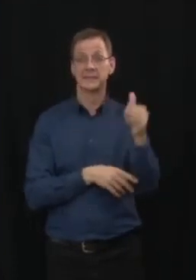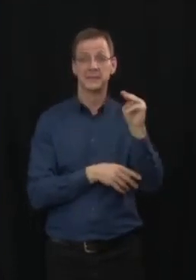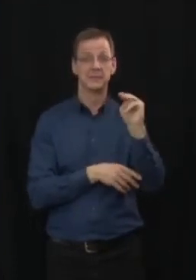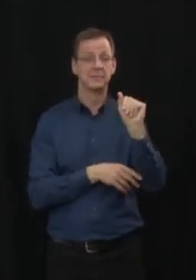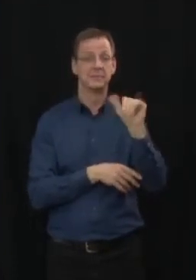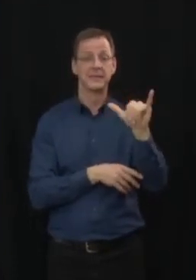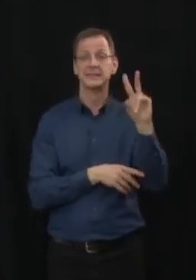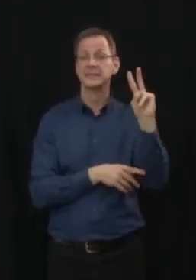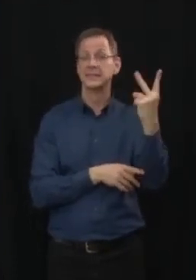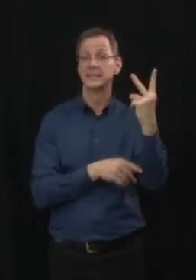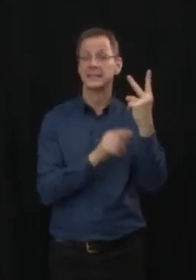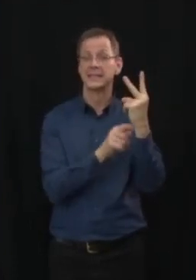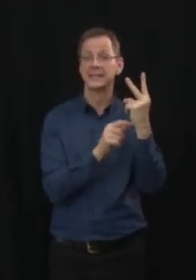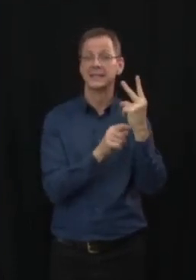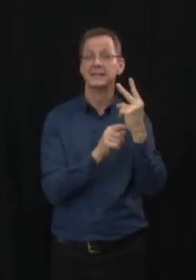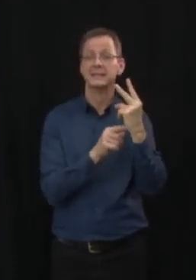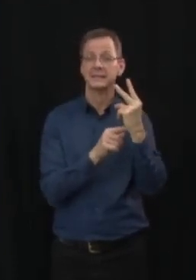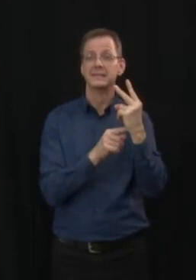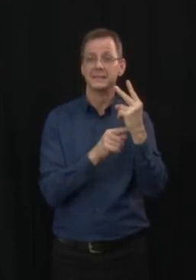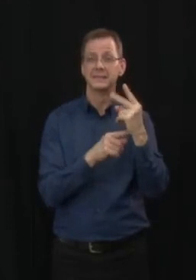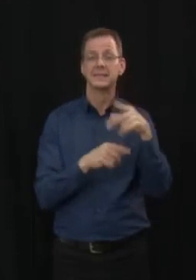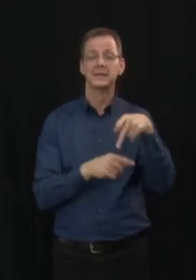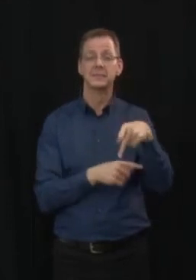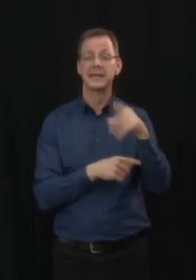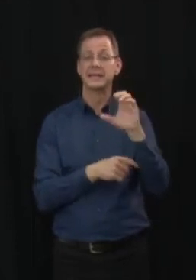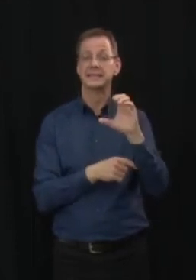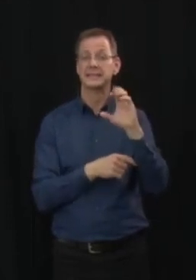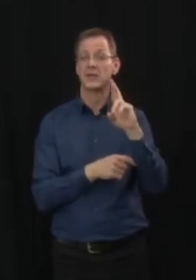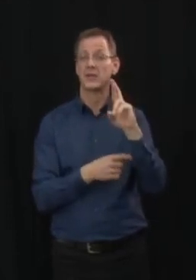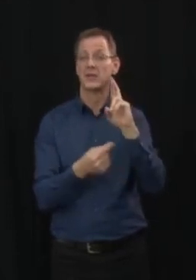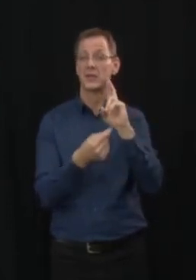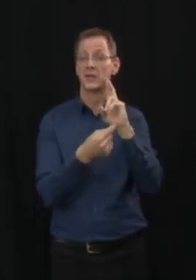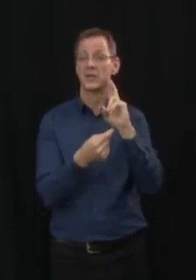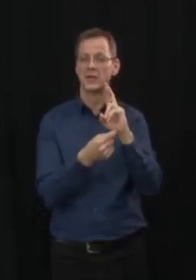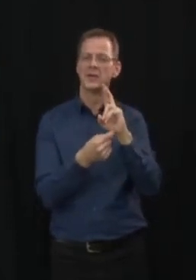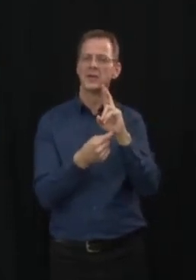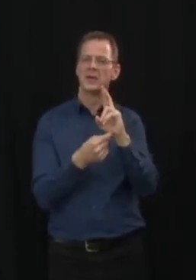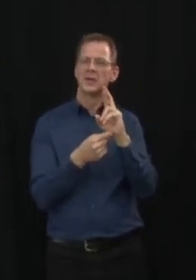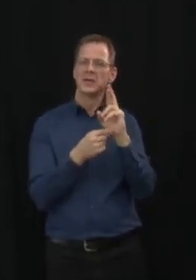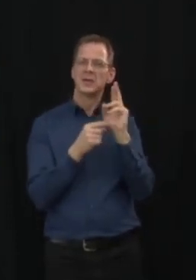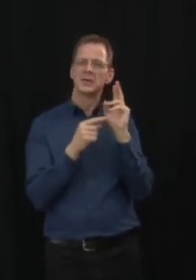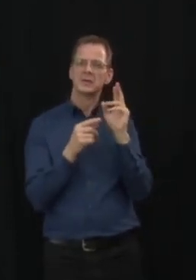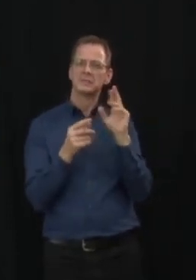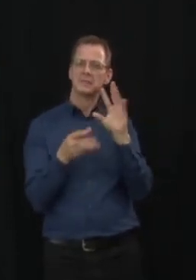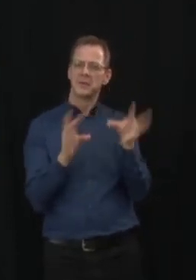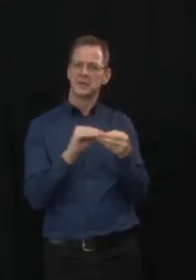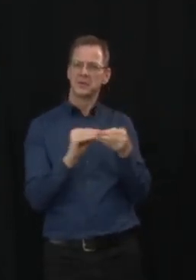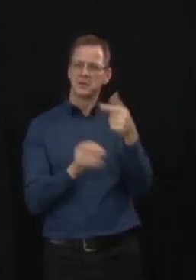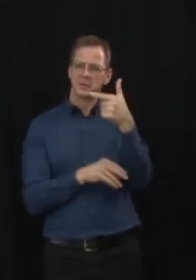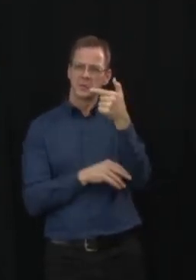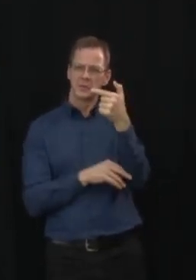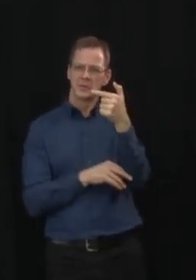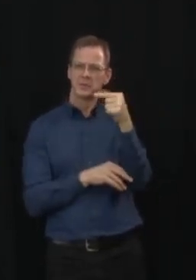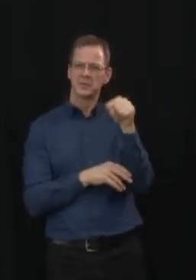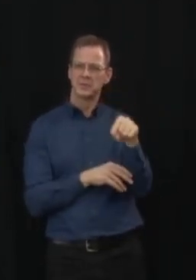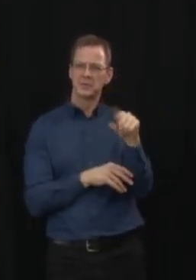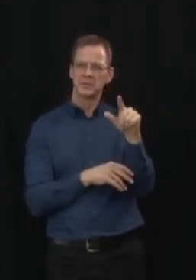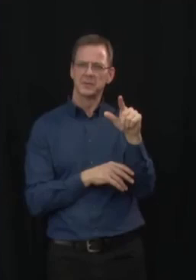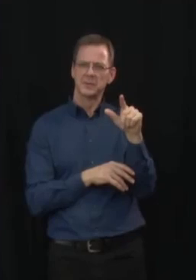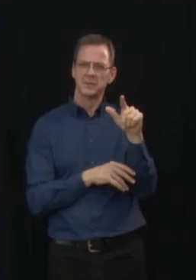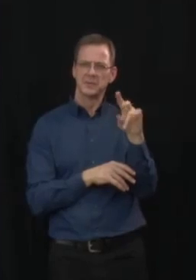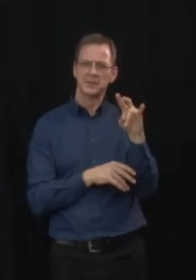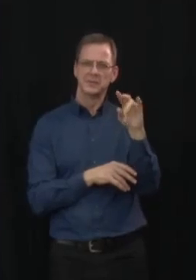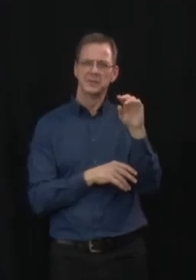to 27.3%, with an average of 23% for the week. This is a slight decrease